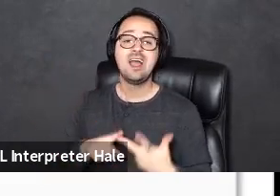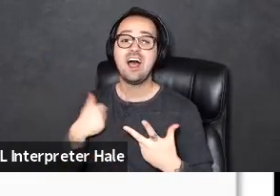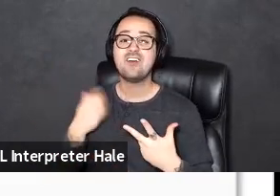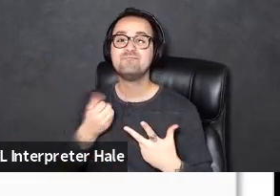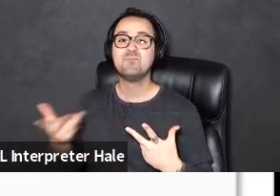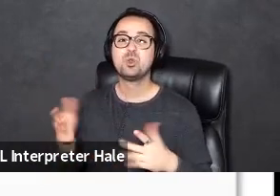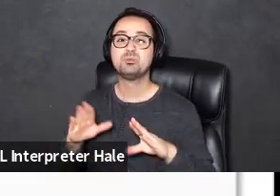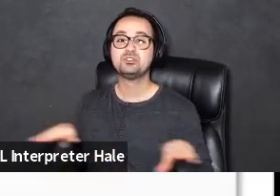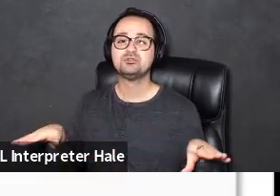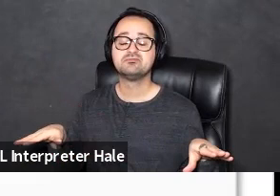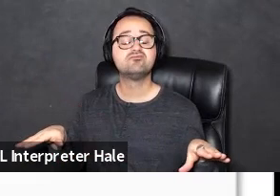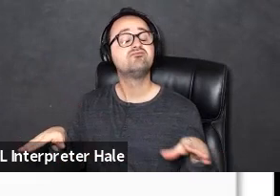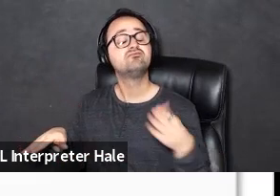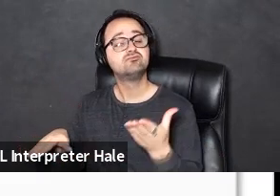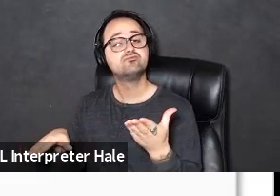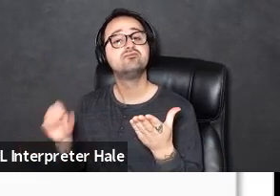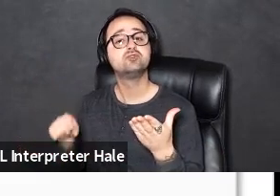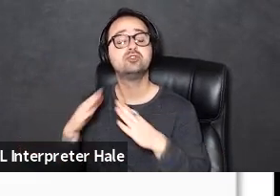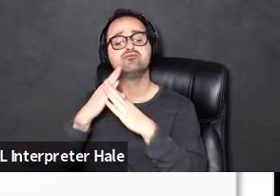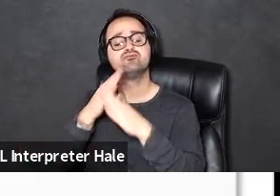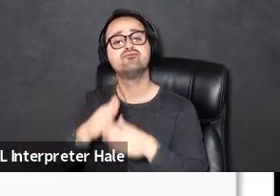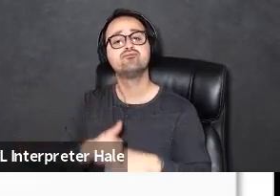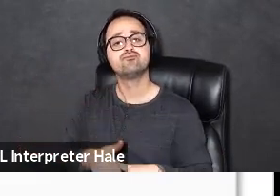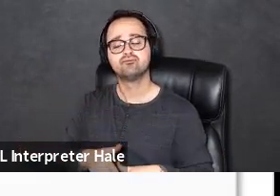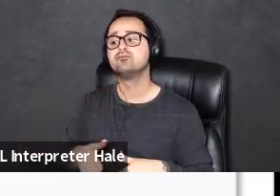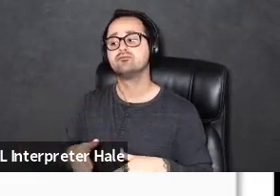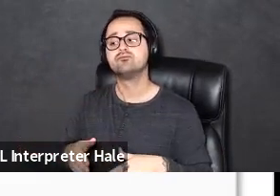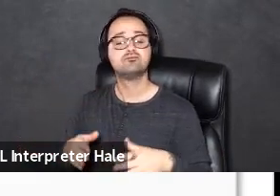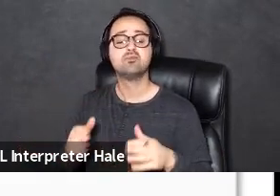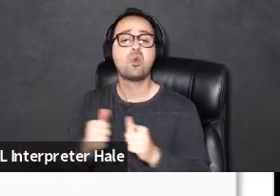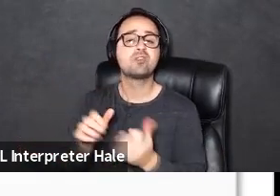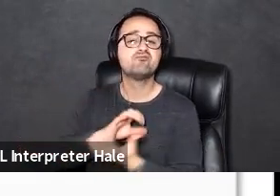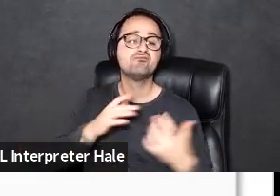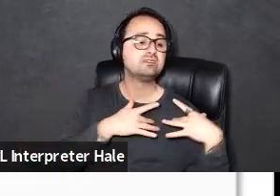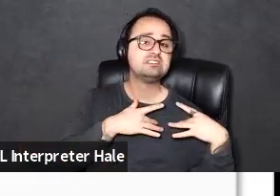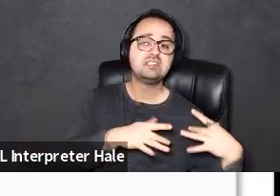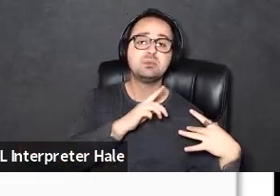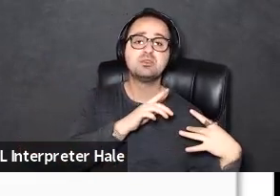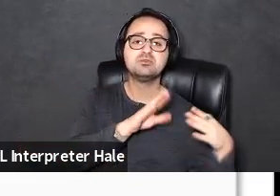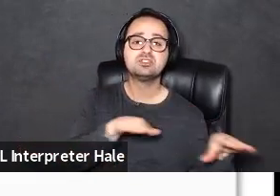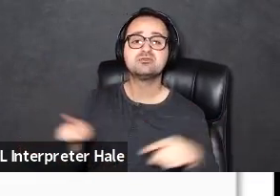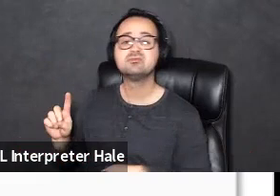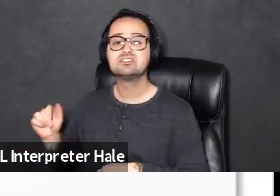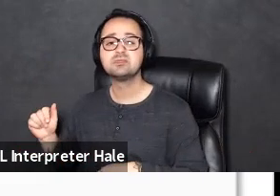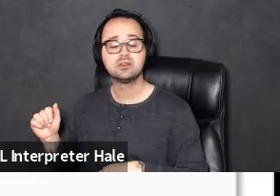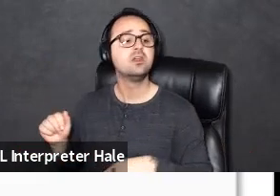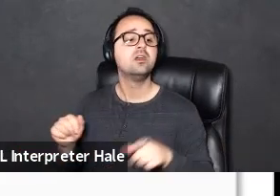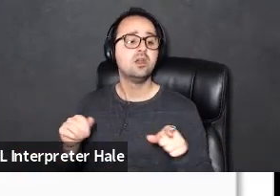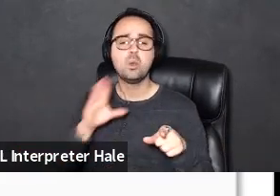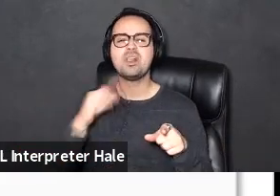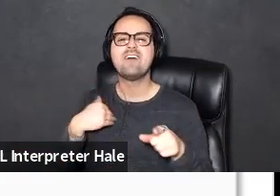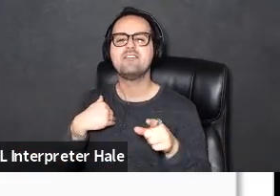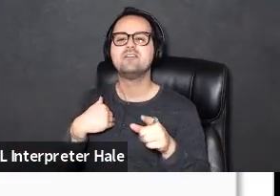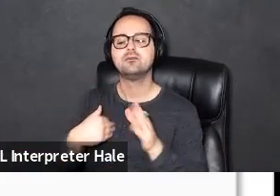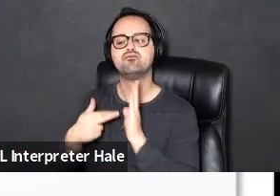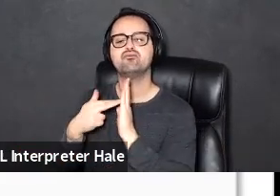children, you can have children with special needs and also typical children, you know, then you're going to have a trust that's going to have a special needs provision inside it.